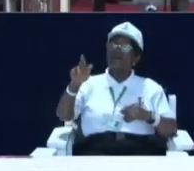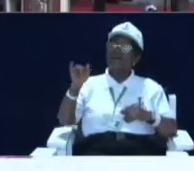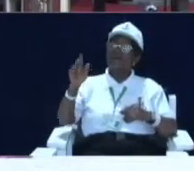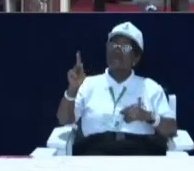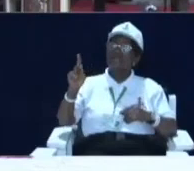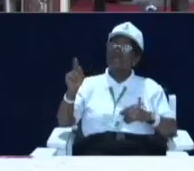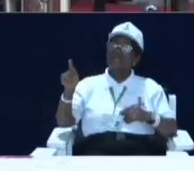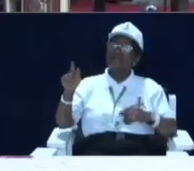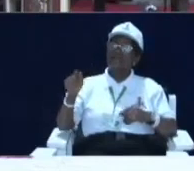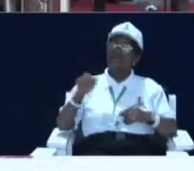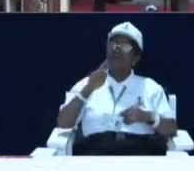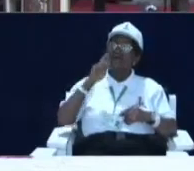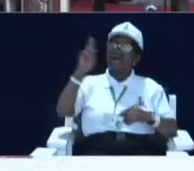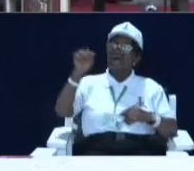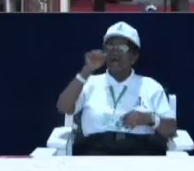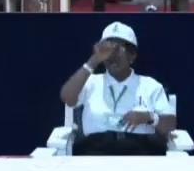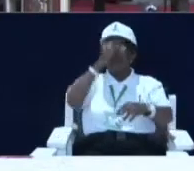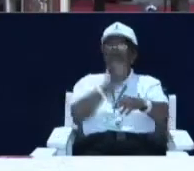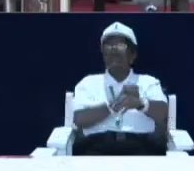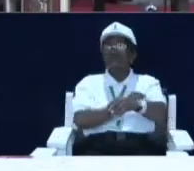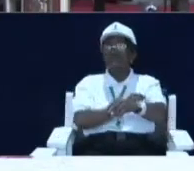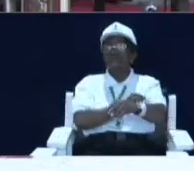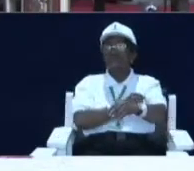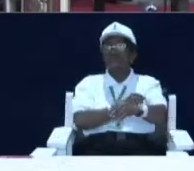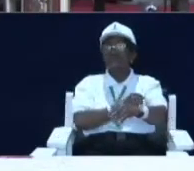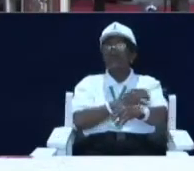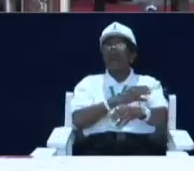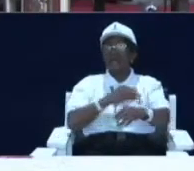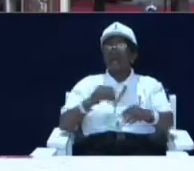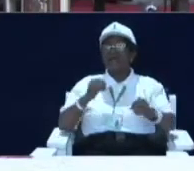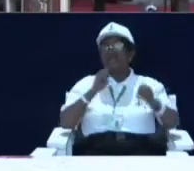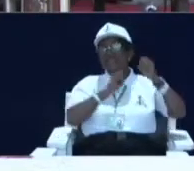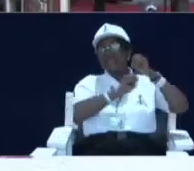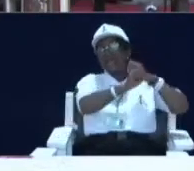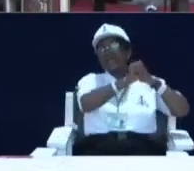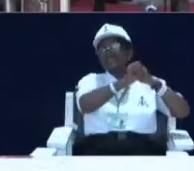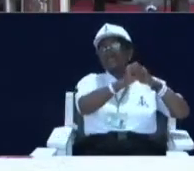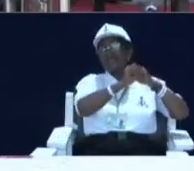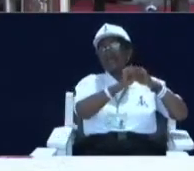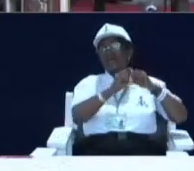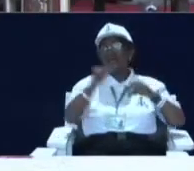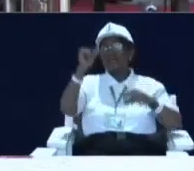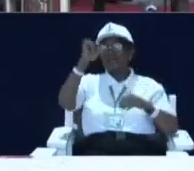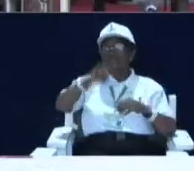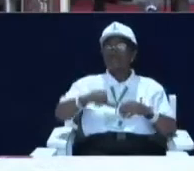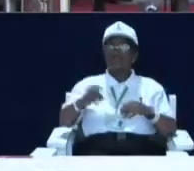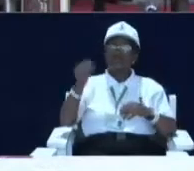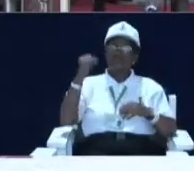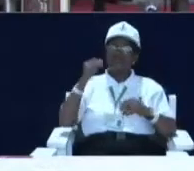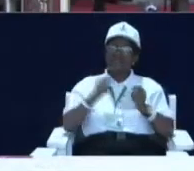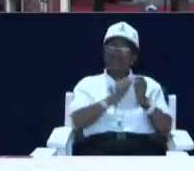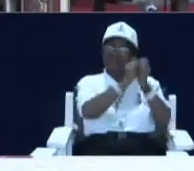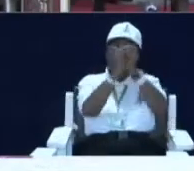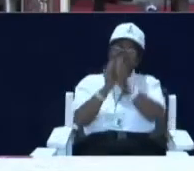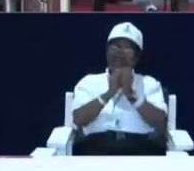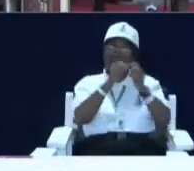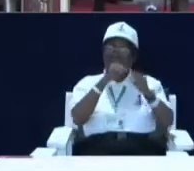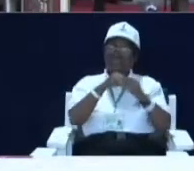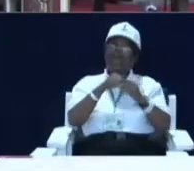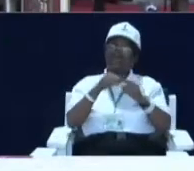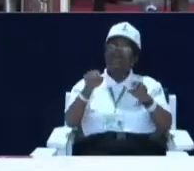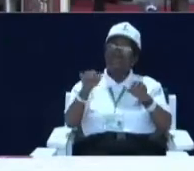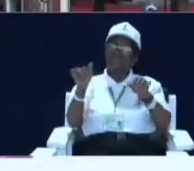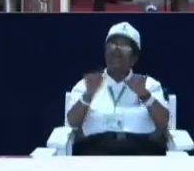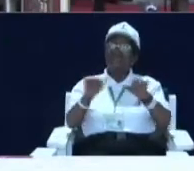her son, and Elijah, they were together in the same house,